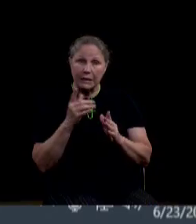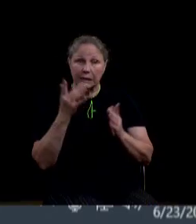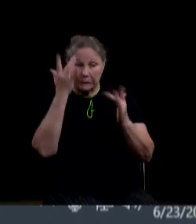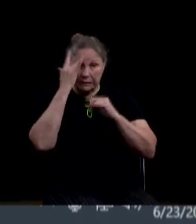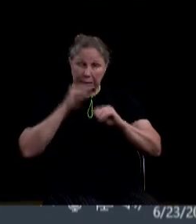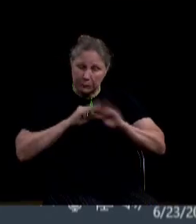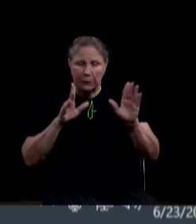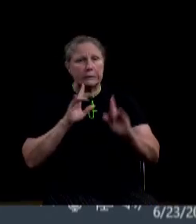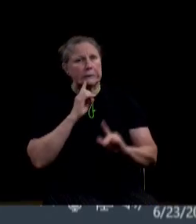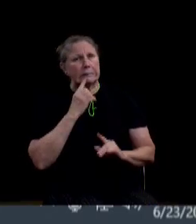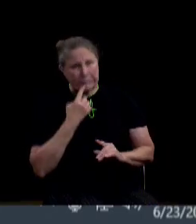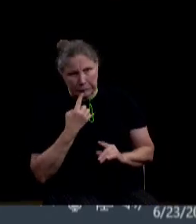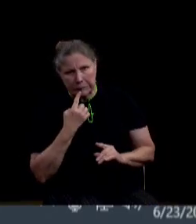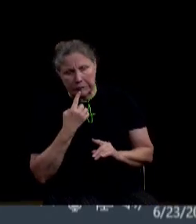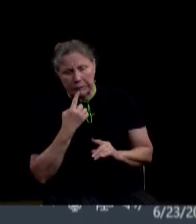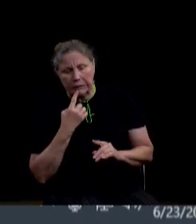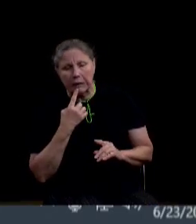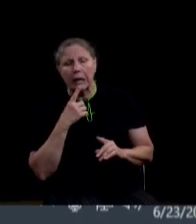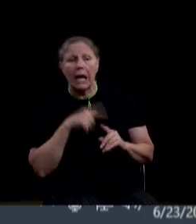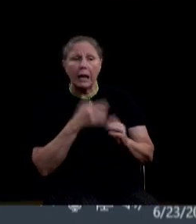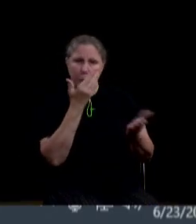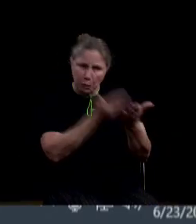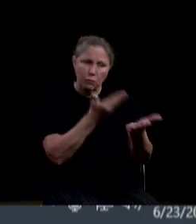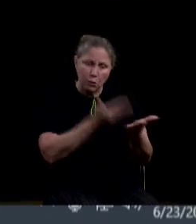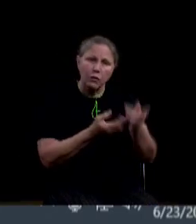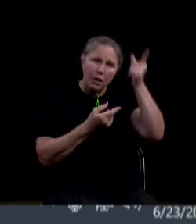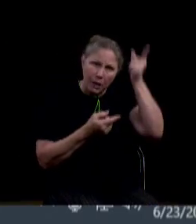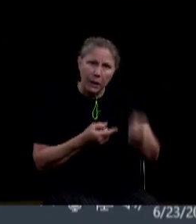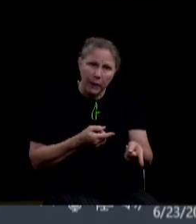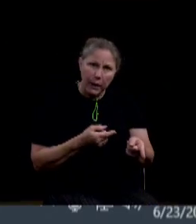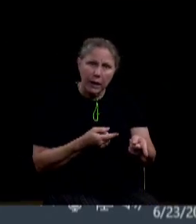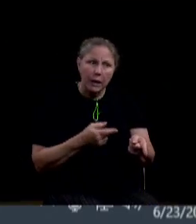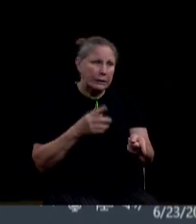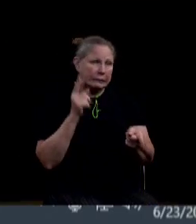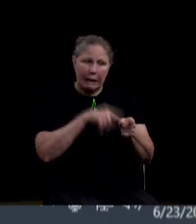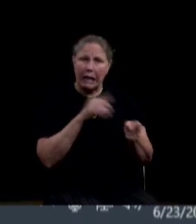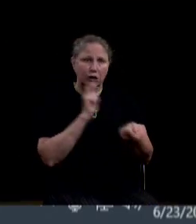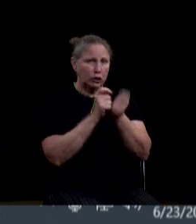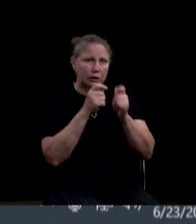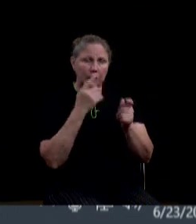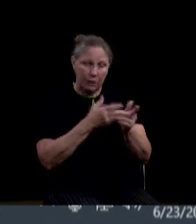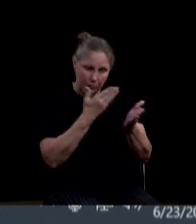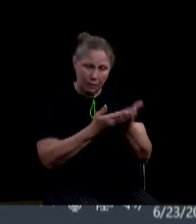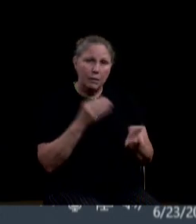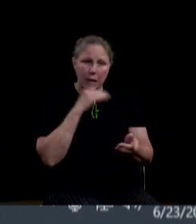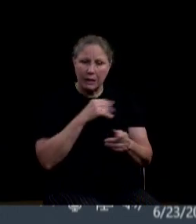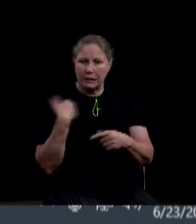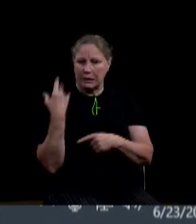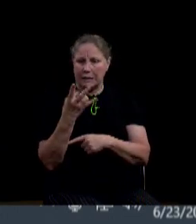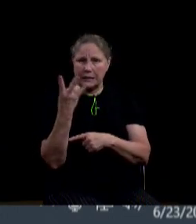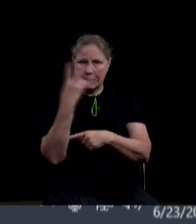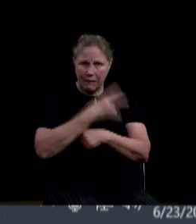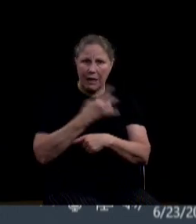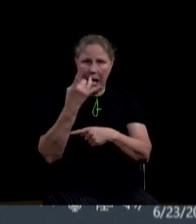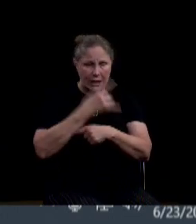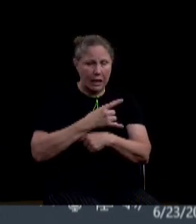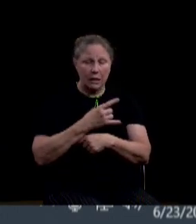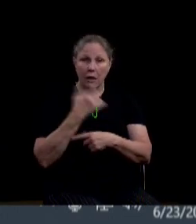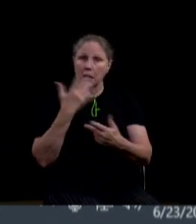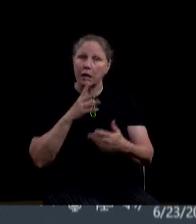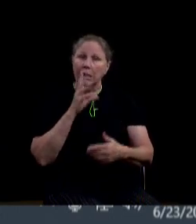that it does not lie, that we have definitely over the last 7-8 days have seen a 16, well, I think the graph said it over since the beginning,